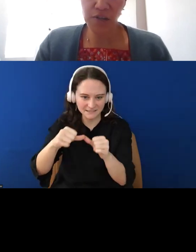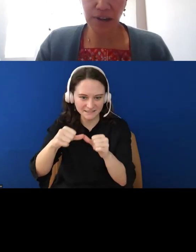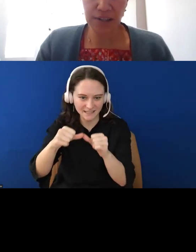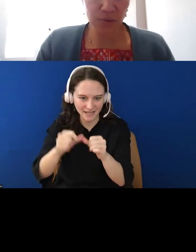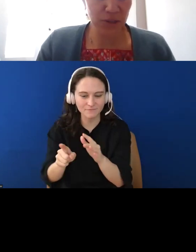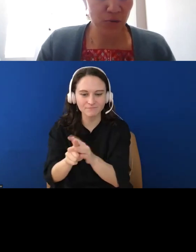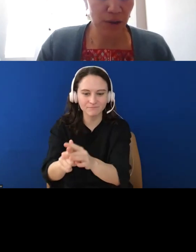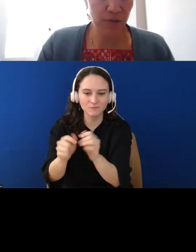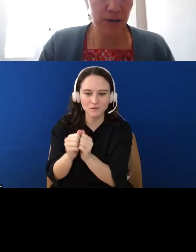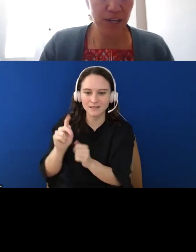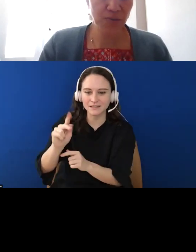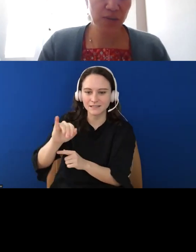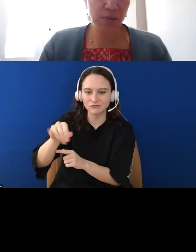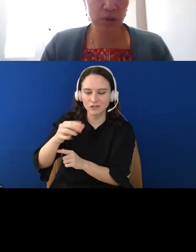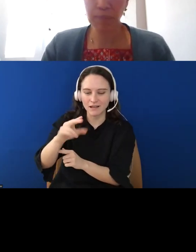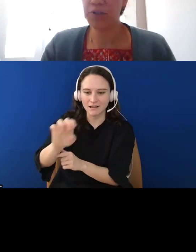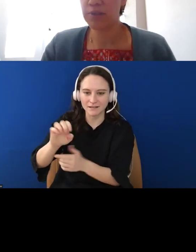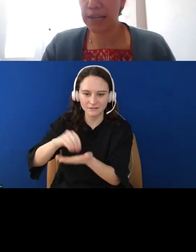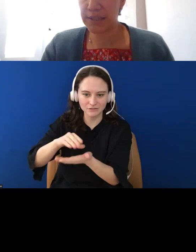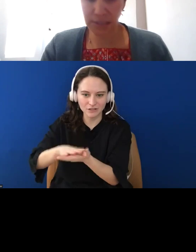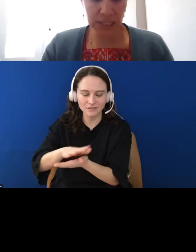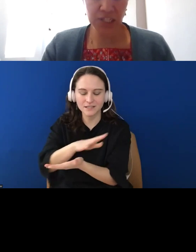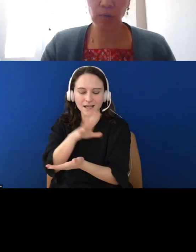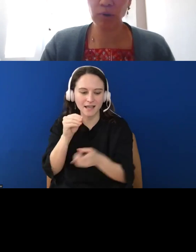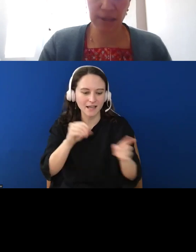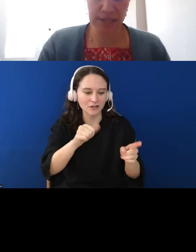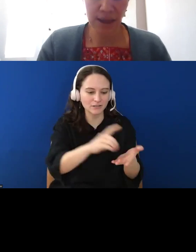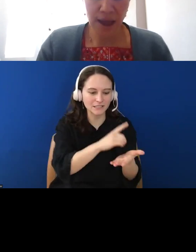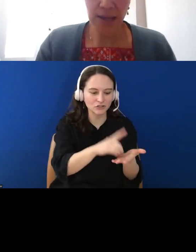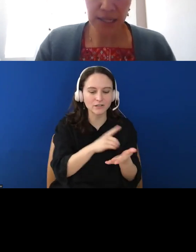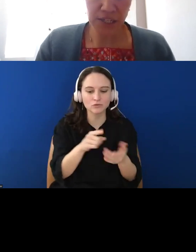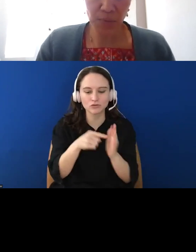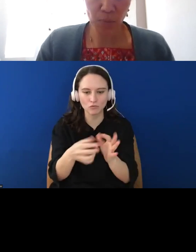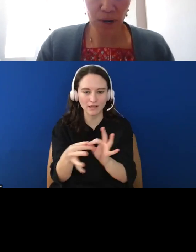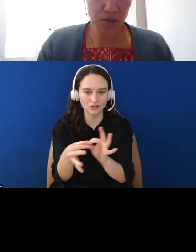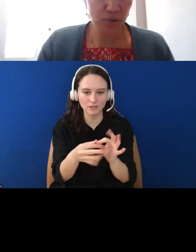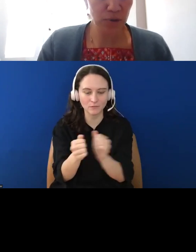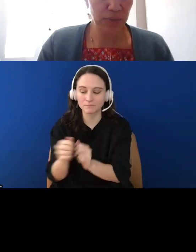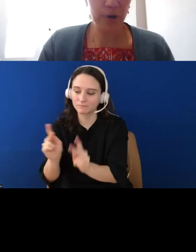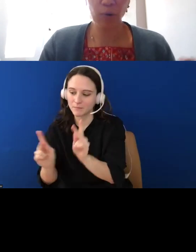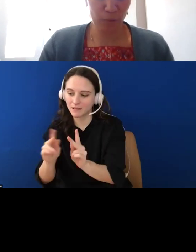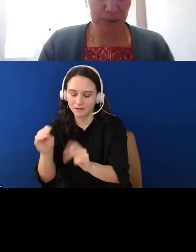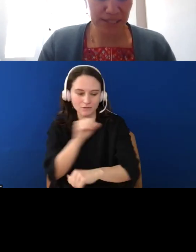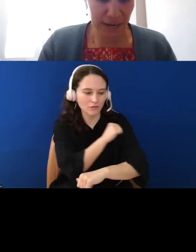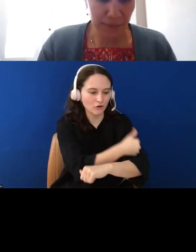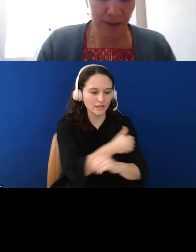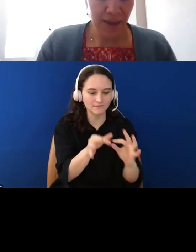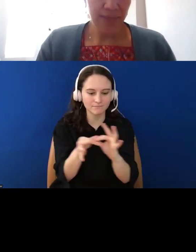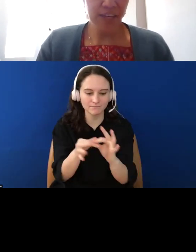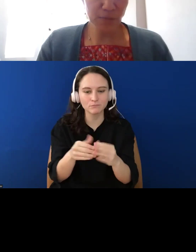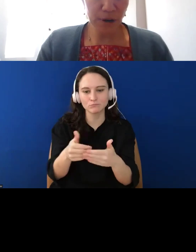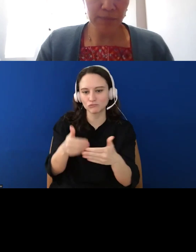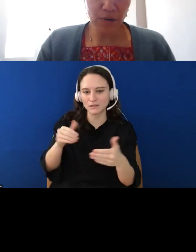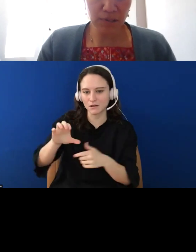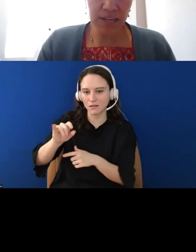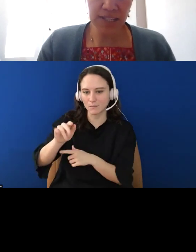colonial dictionaries to describe the relationship between patron deities, K'iche authorities, and K'iche population during the pre-Columbian time.